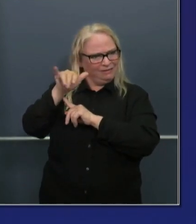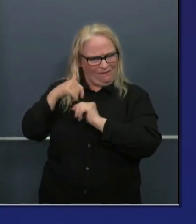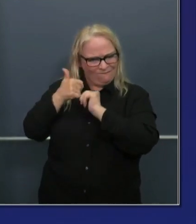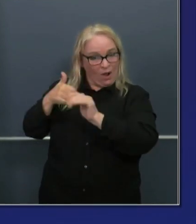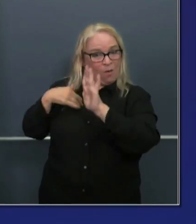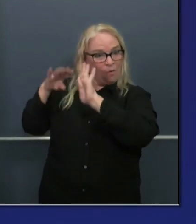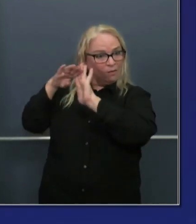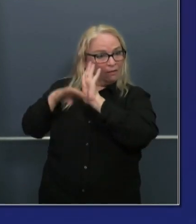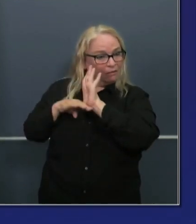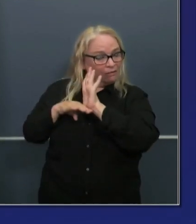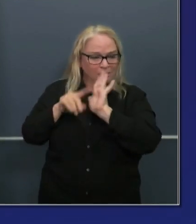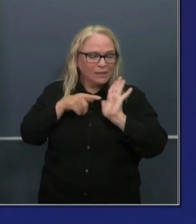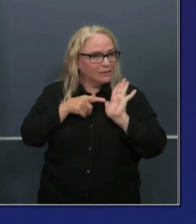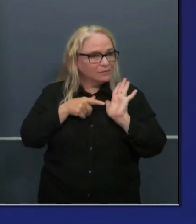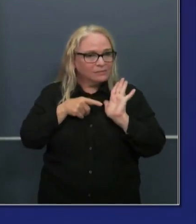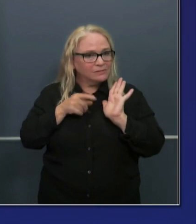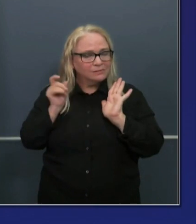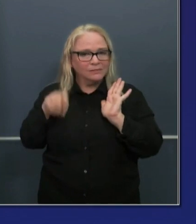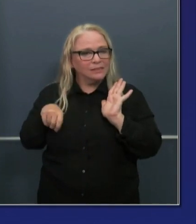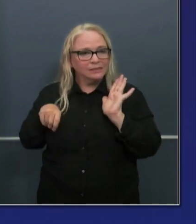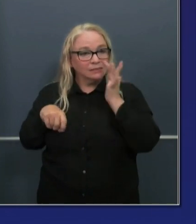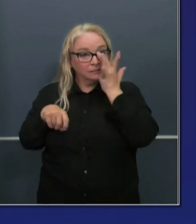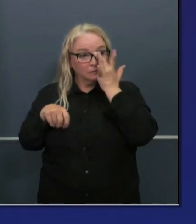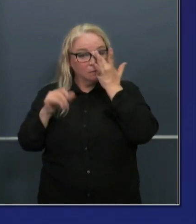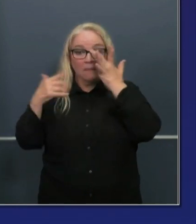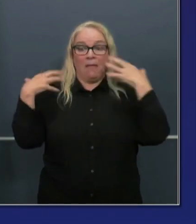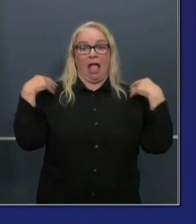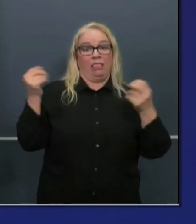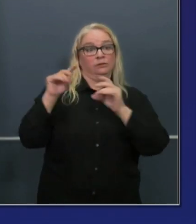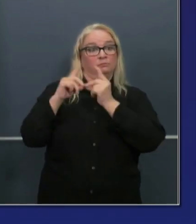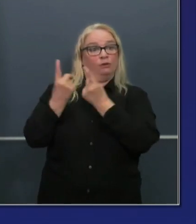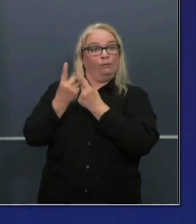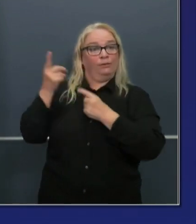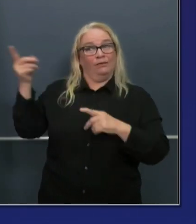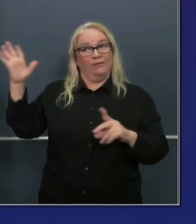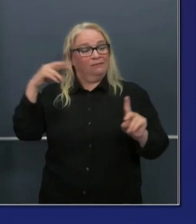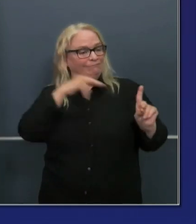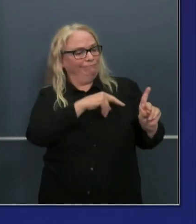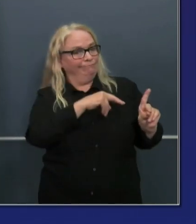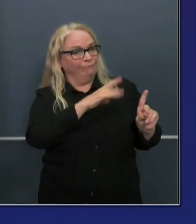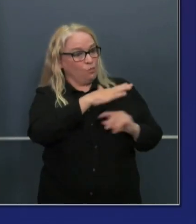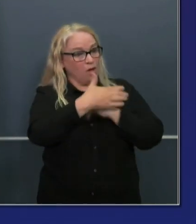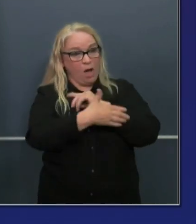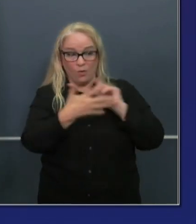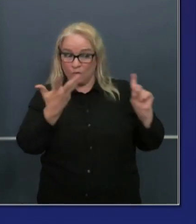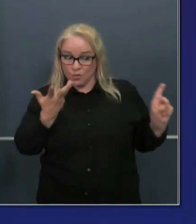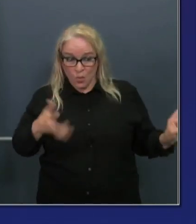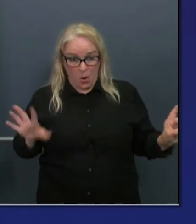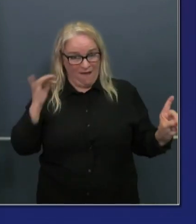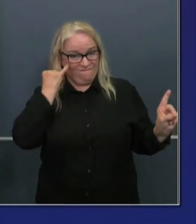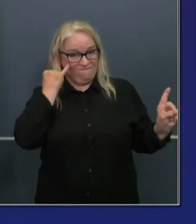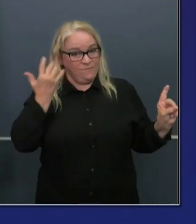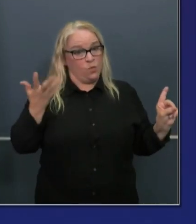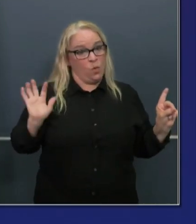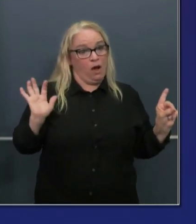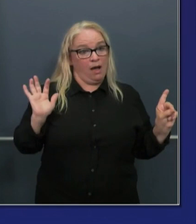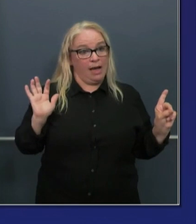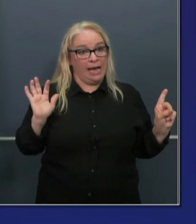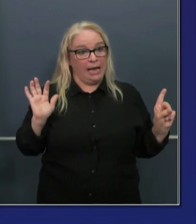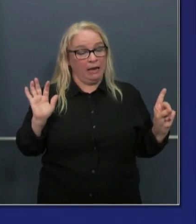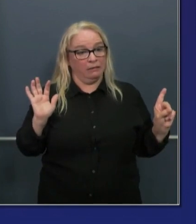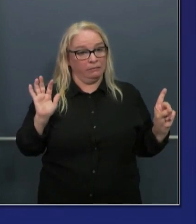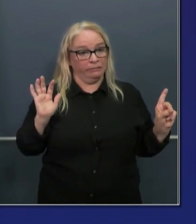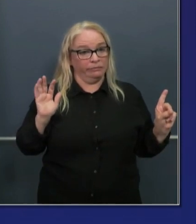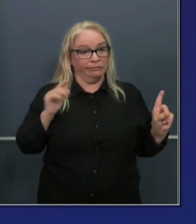by some of the health officials either in your county or at the state. And one should be open argument, interested in the evidence that you